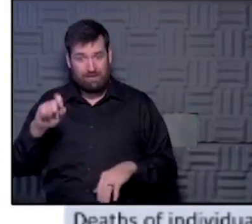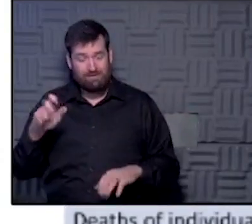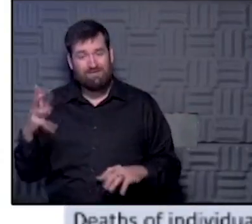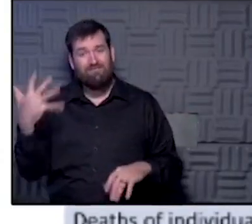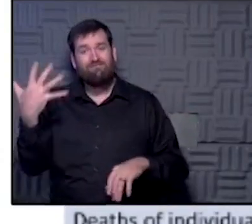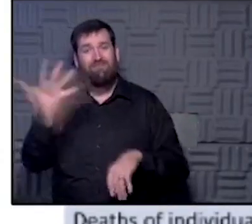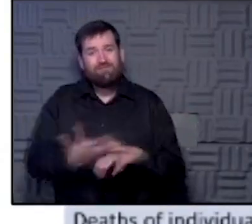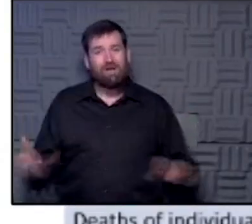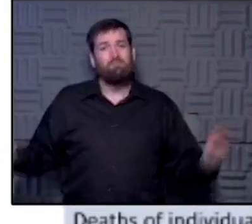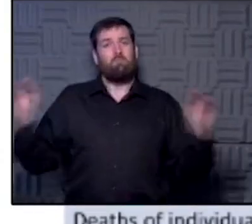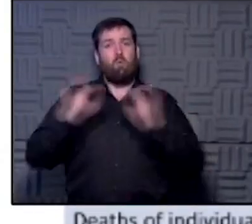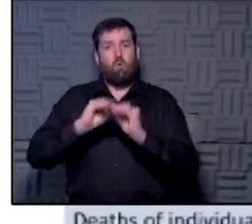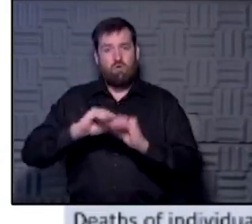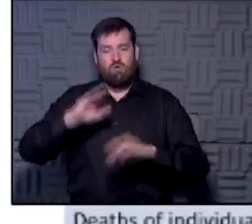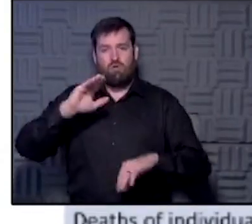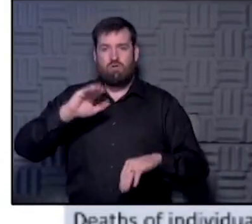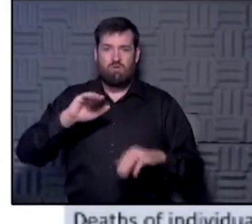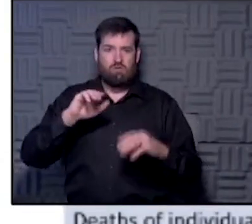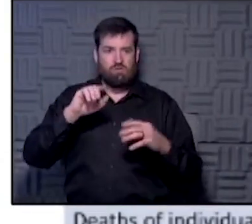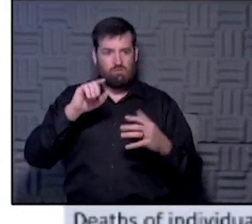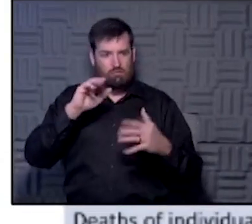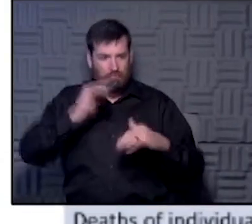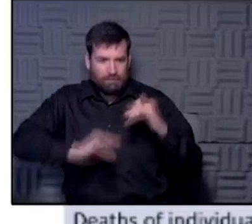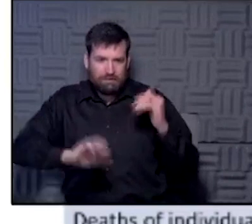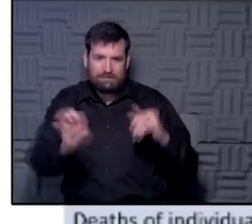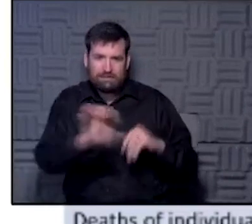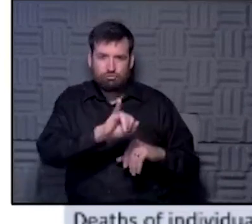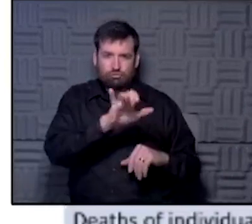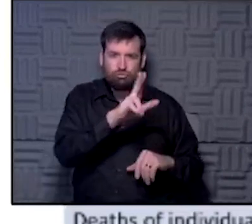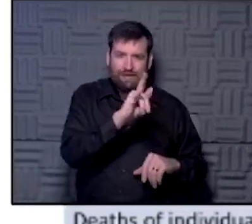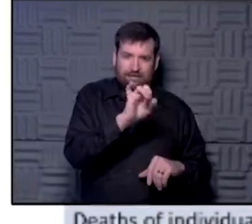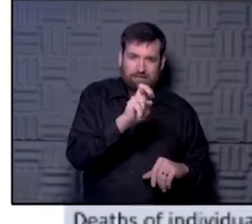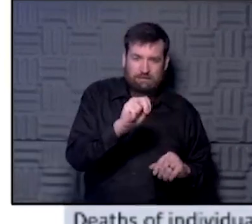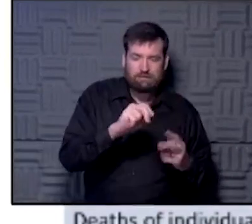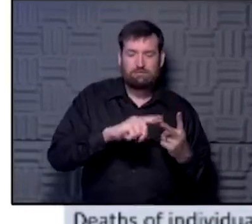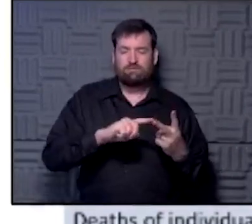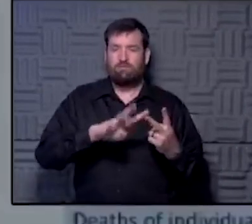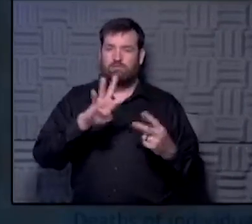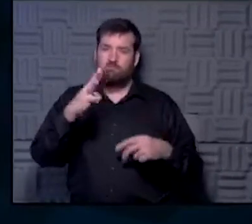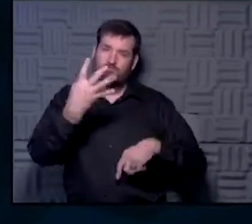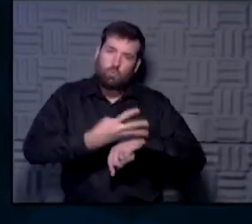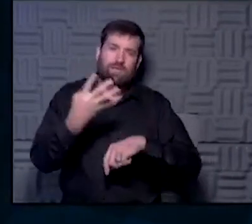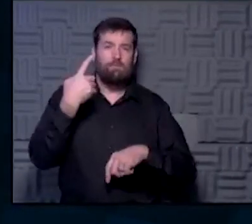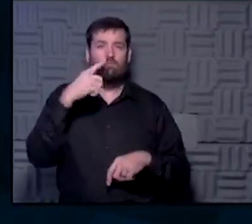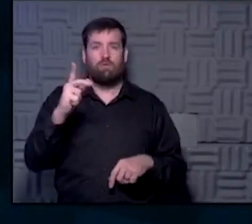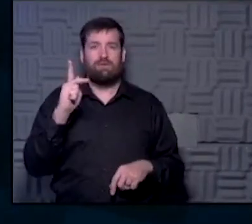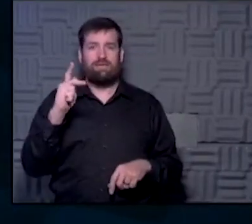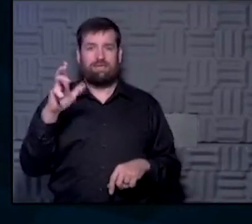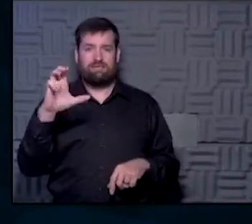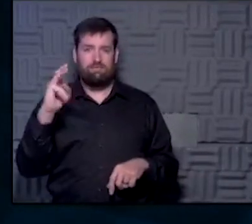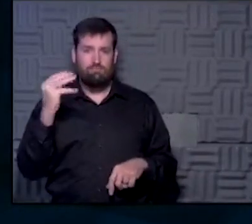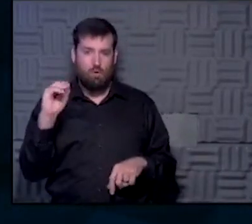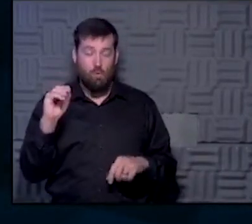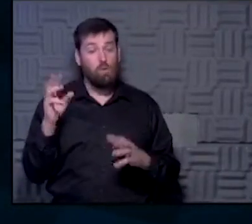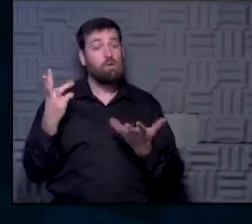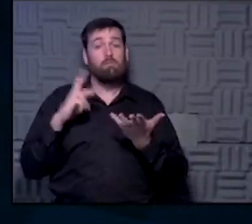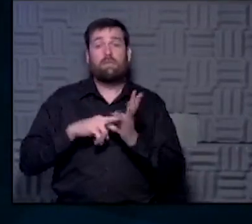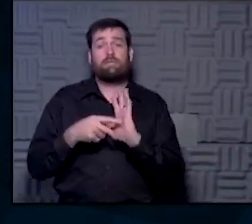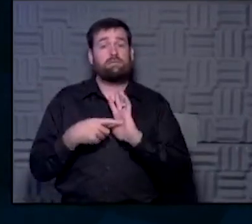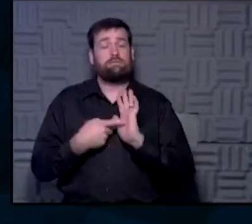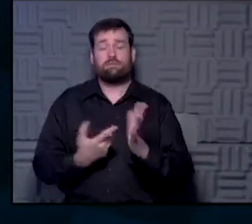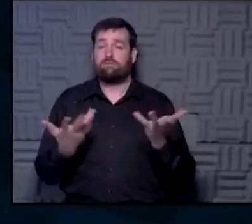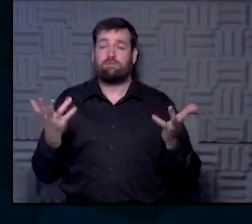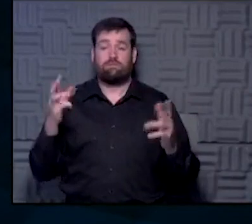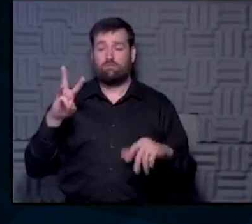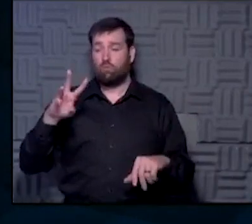higher than Eastern Jackson County, 4 times higher than Casey-Mo, and around there for Johnson County as well. So what this is showing is that